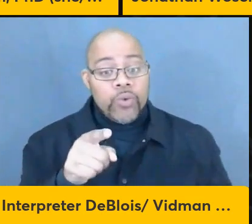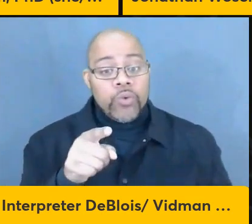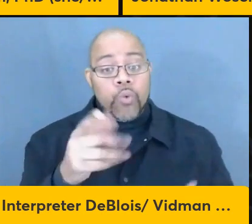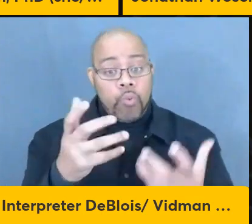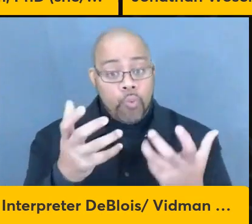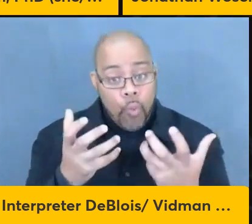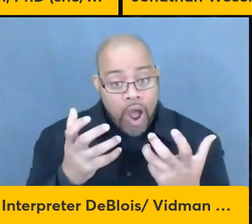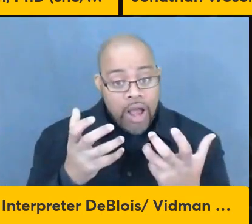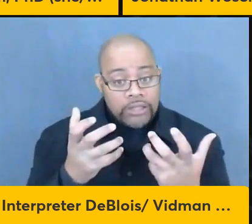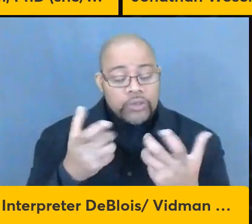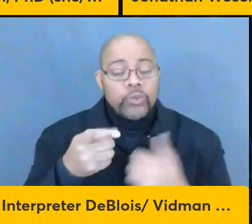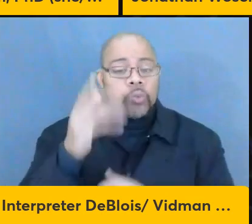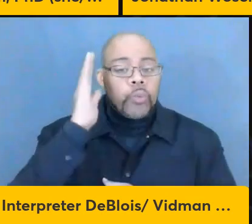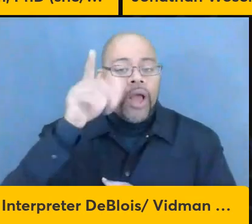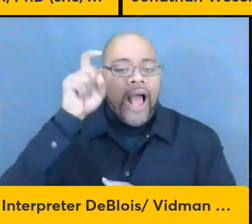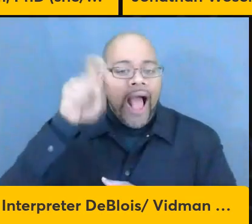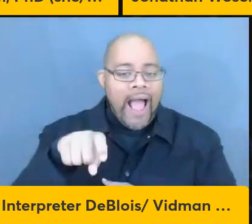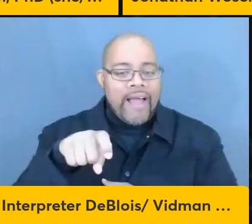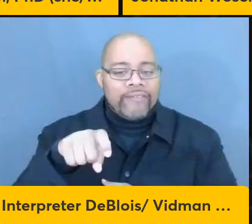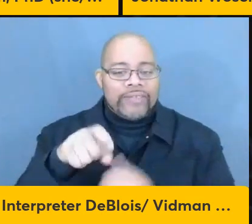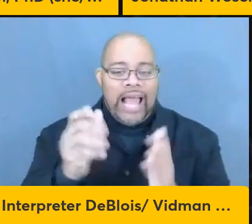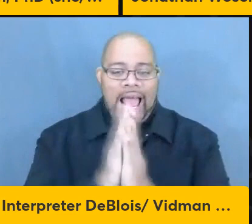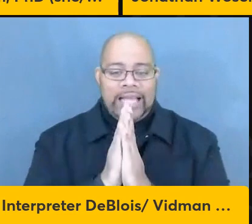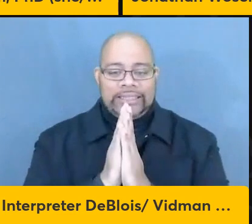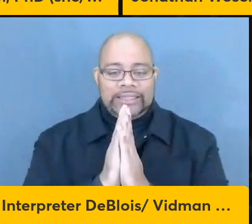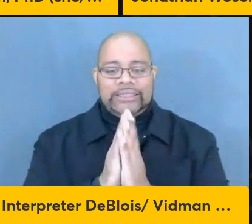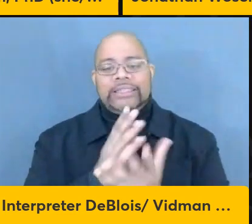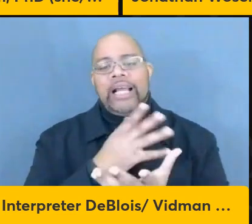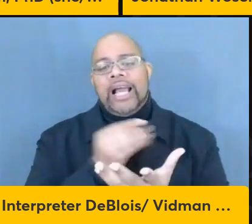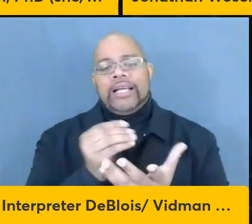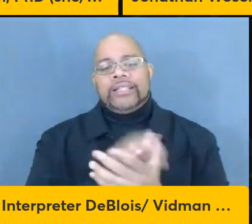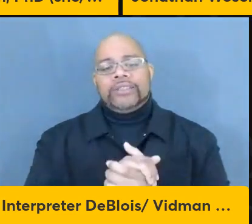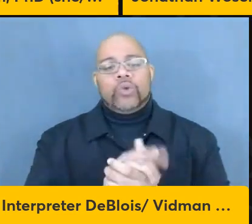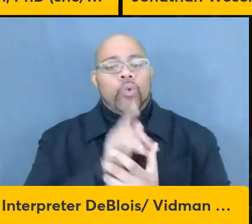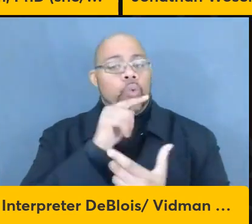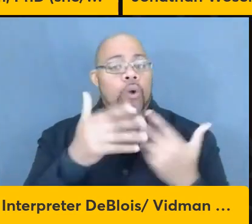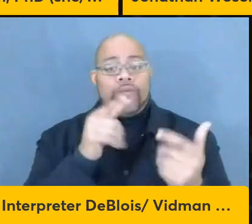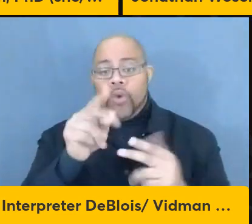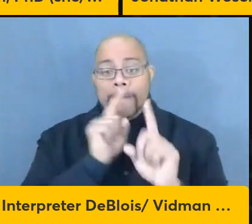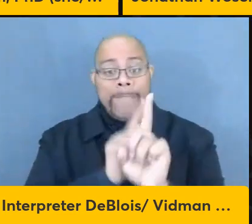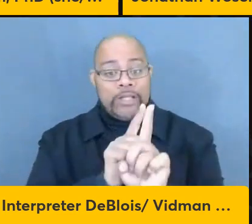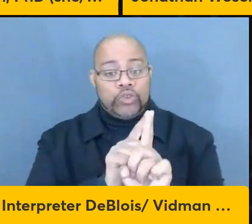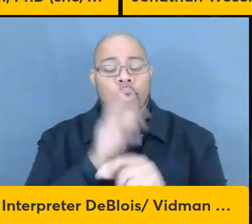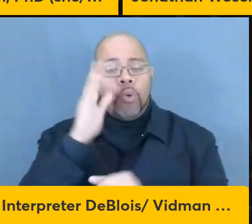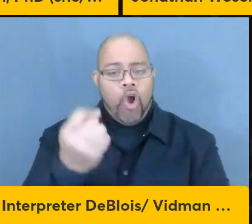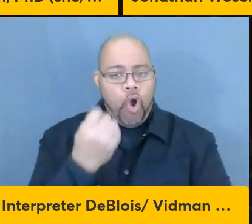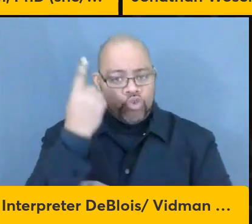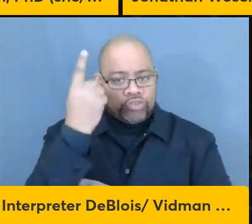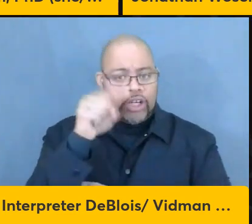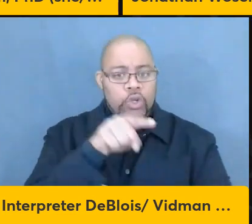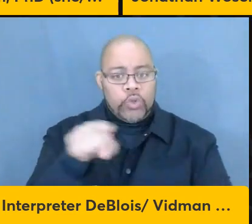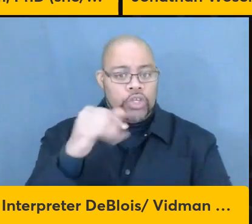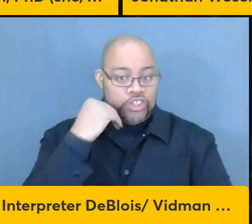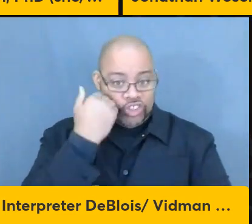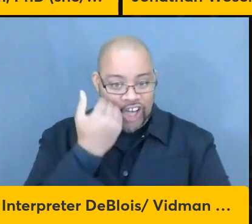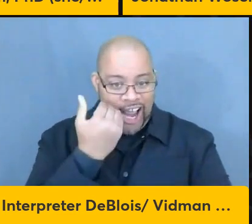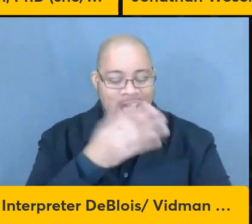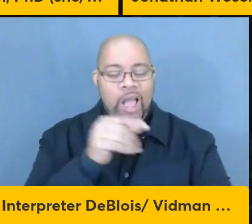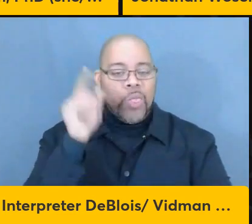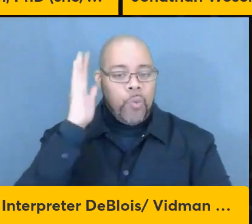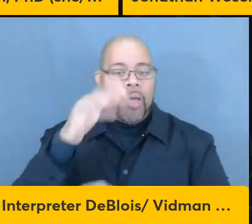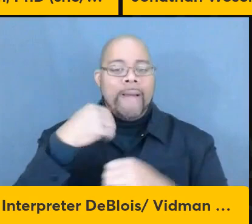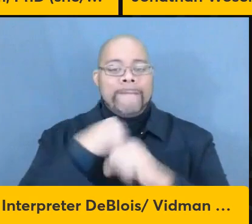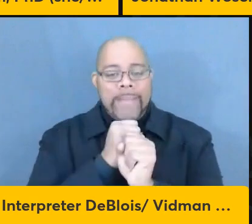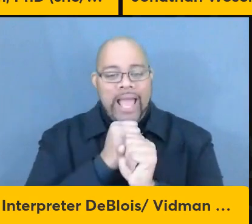want it, you're going to have to ask. And whoever your mentor is will understand that you're shy and they will